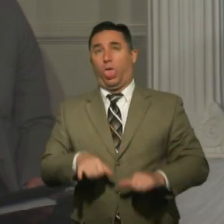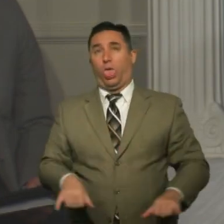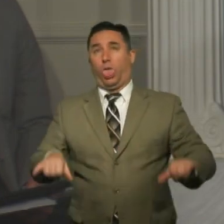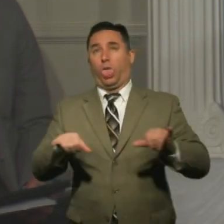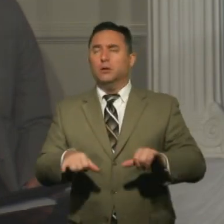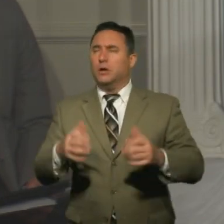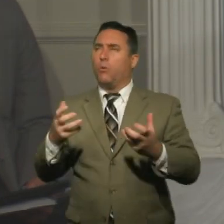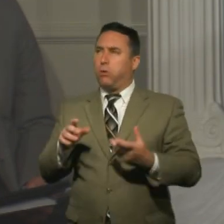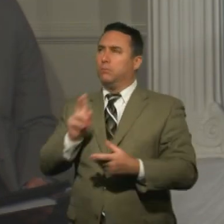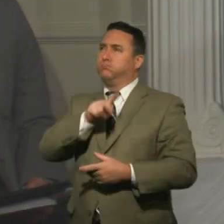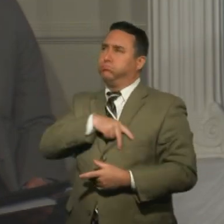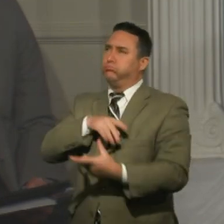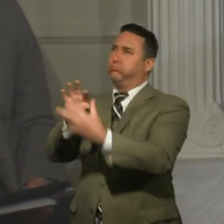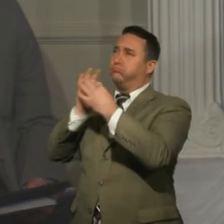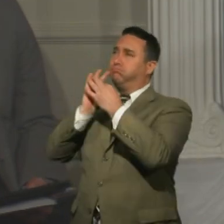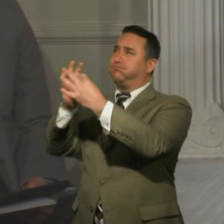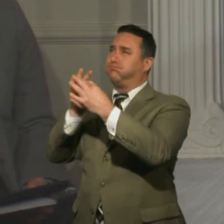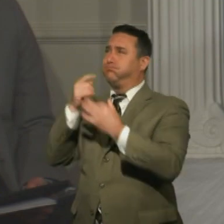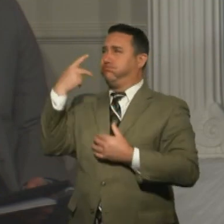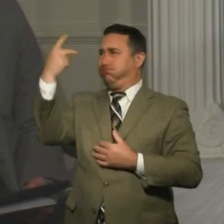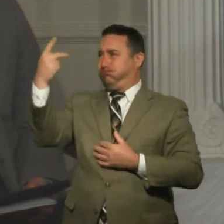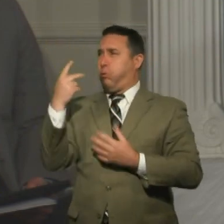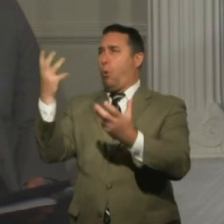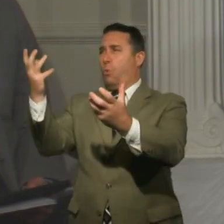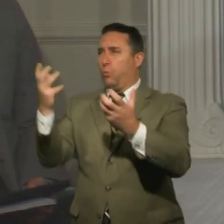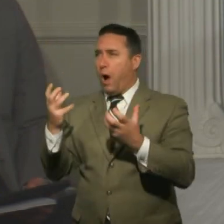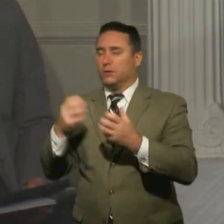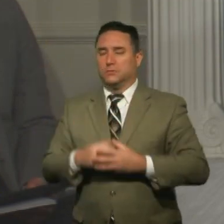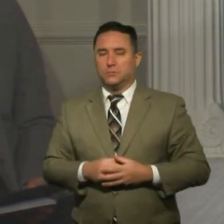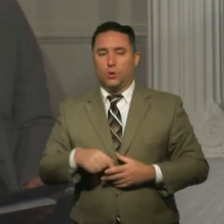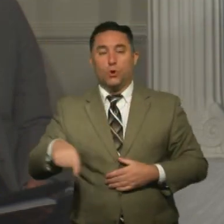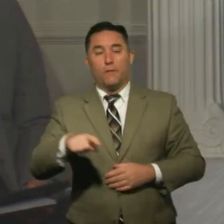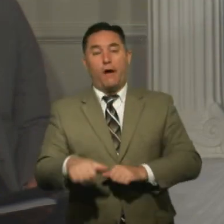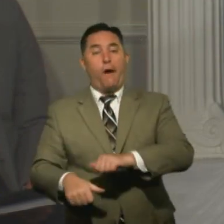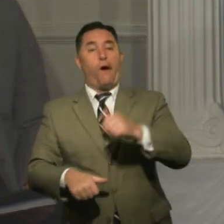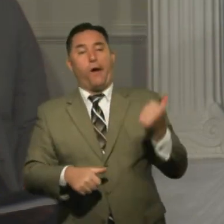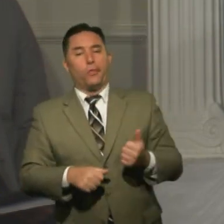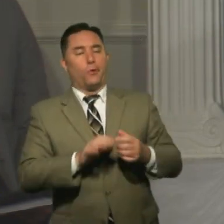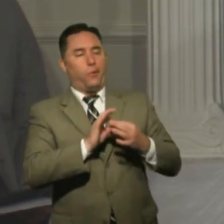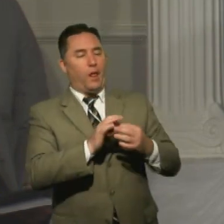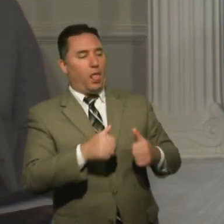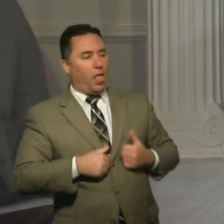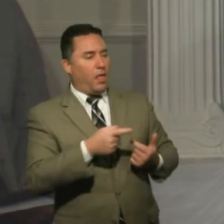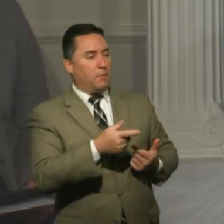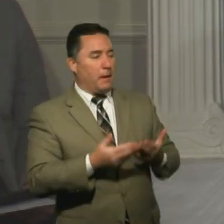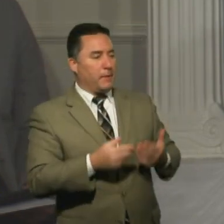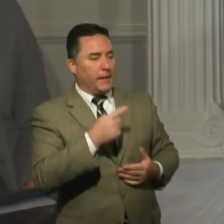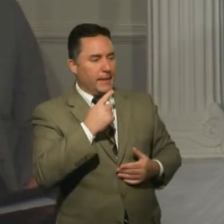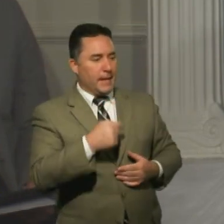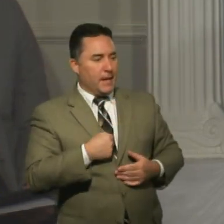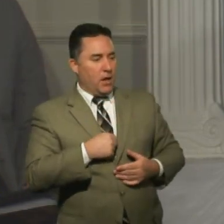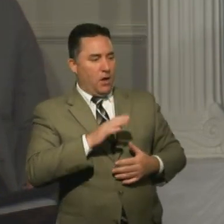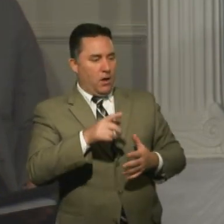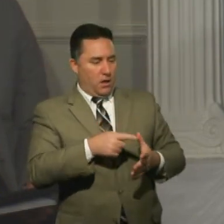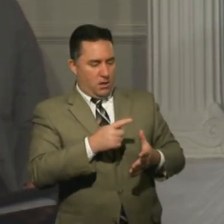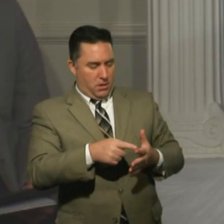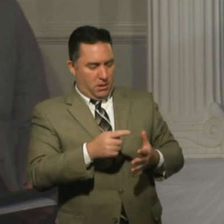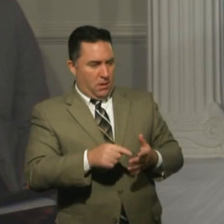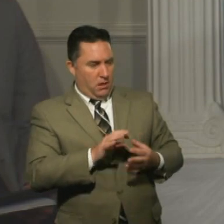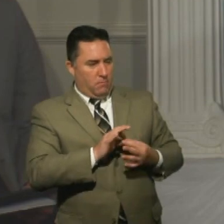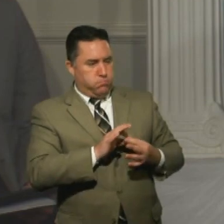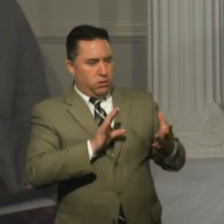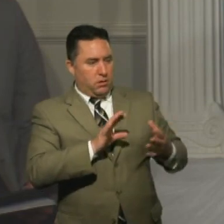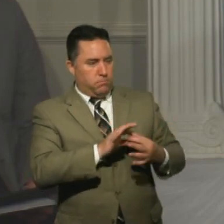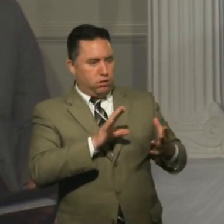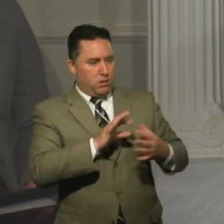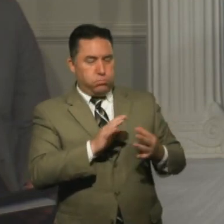have a personal relationship with you. And if you have another relationship in your life, you may need to go back and say, I want to put all those away, and you're going to be